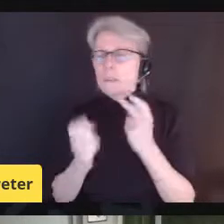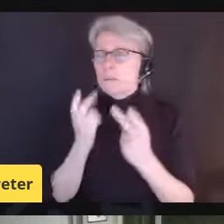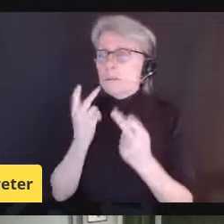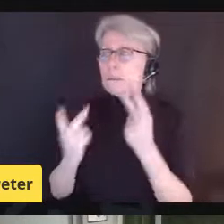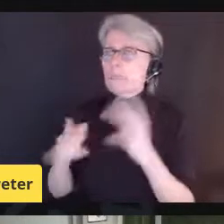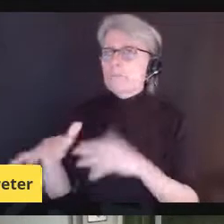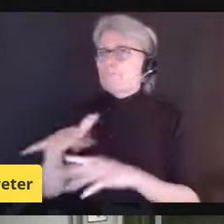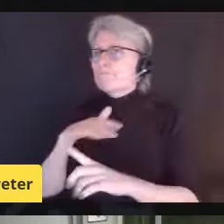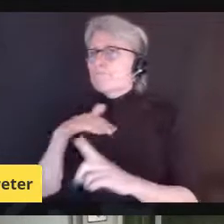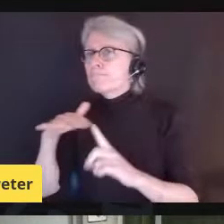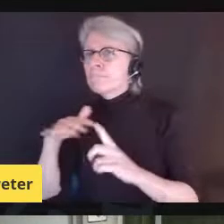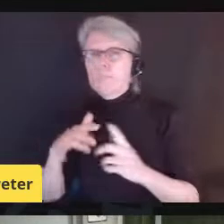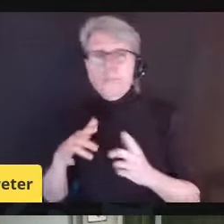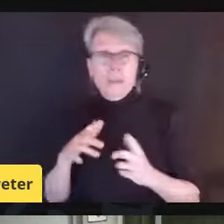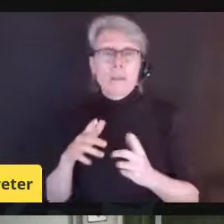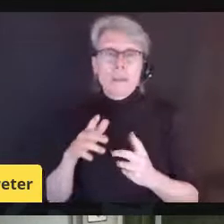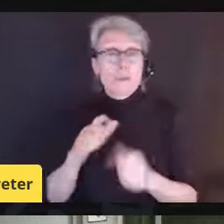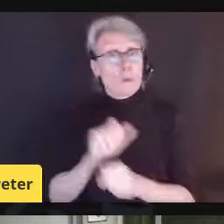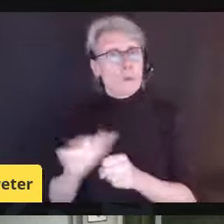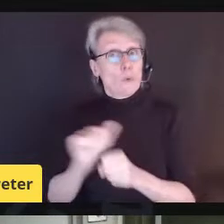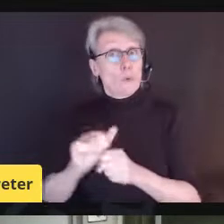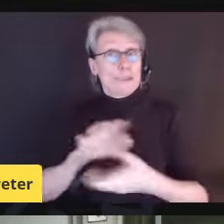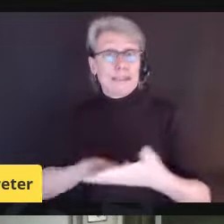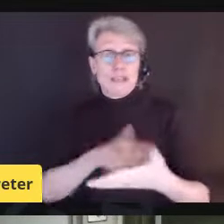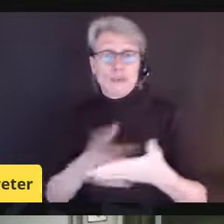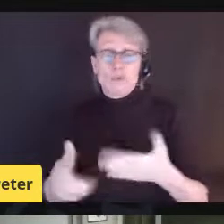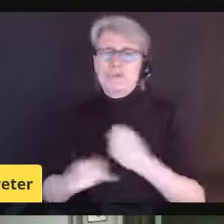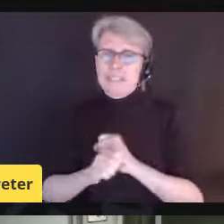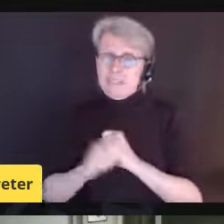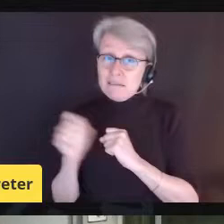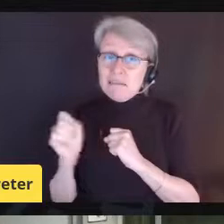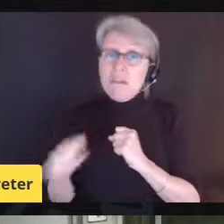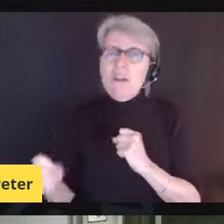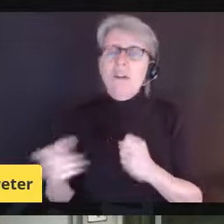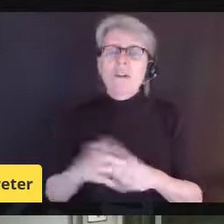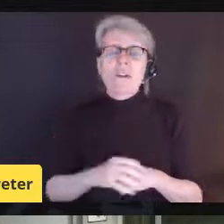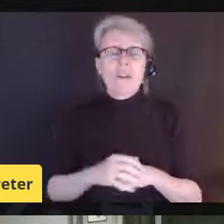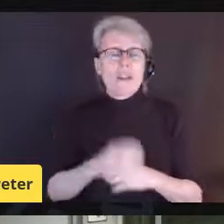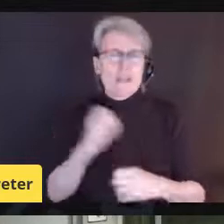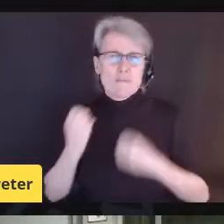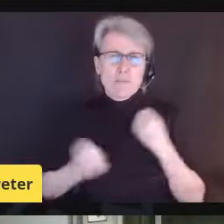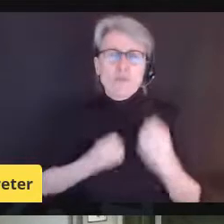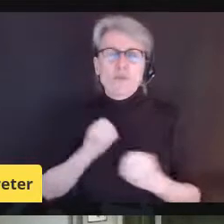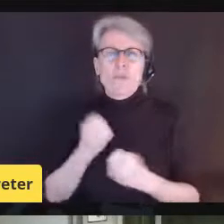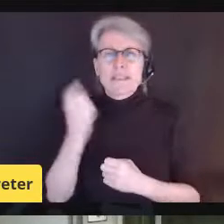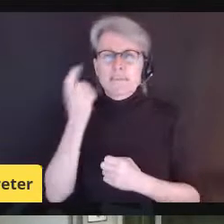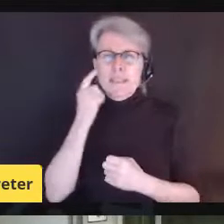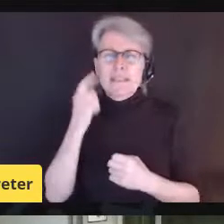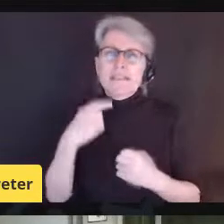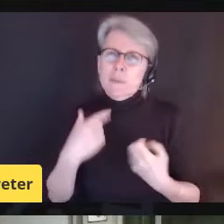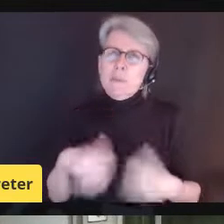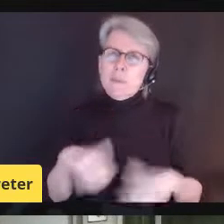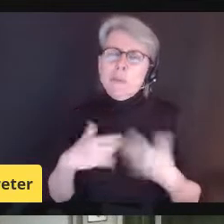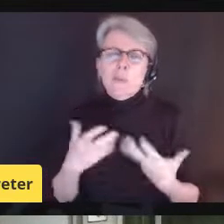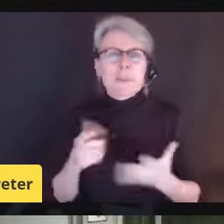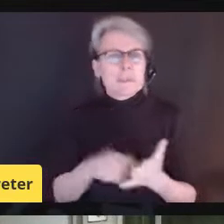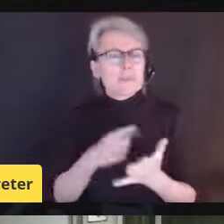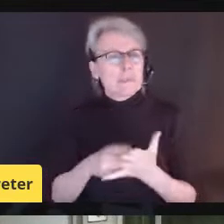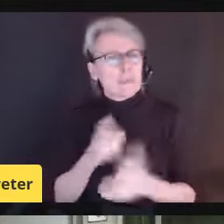for me? It's long hours. It is hard mentally and emotionally draining sometimes, physically as